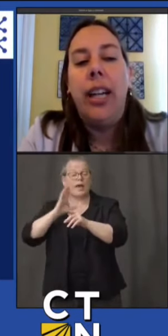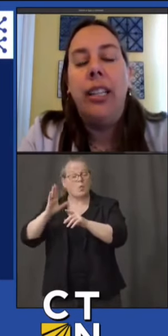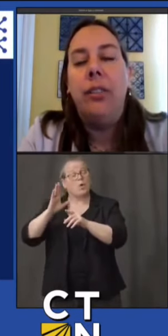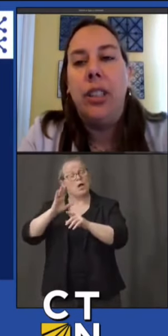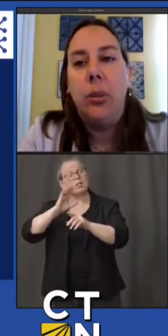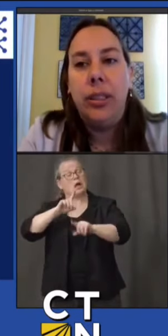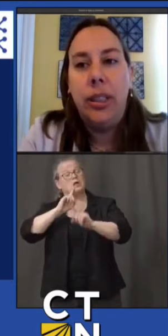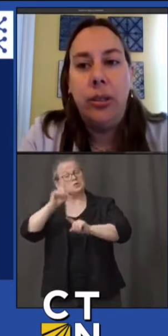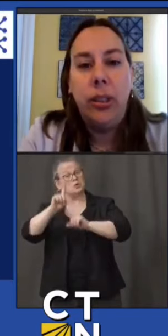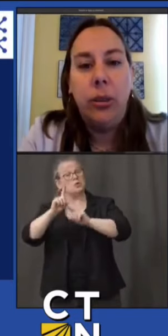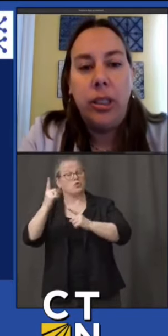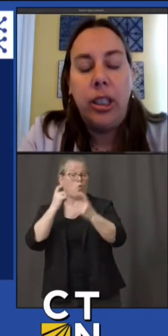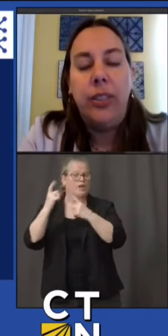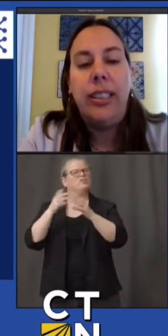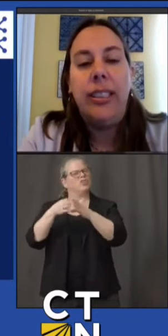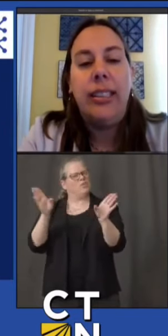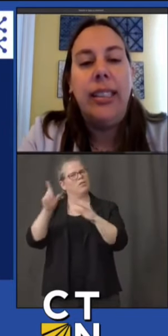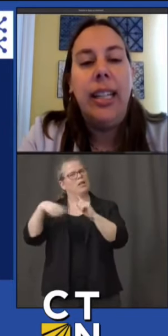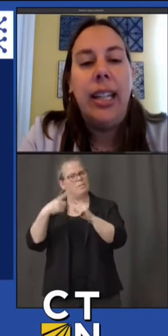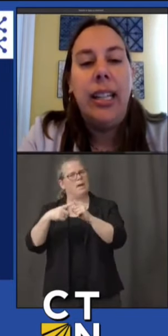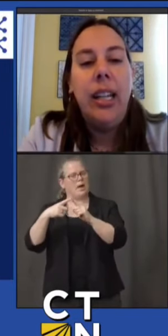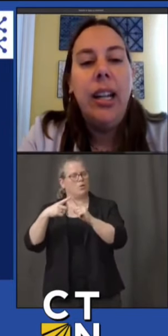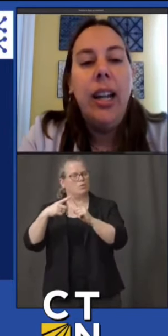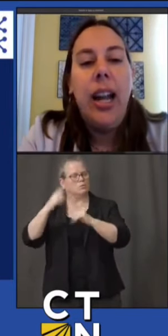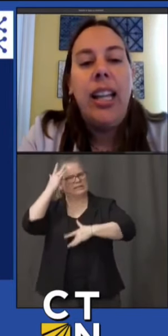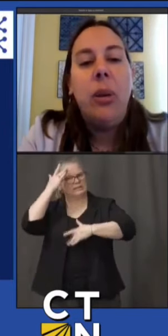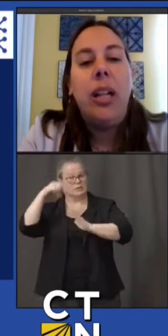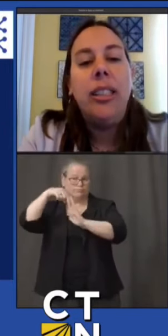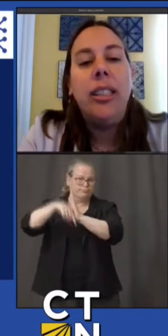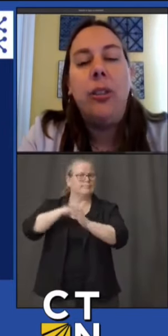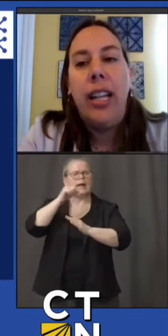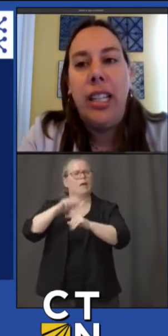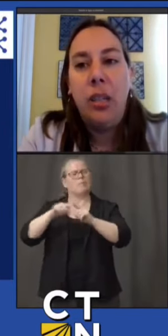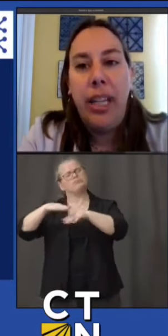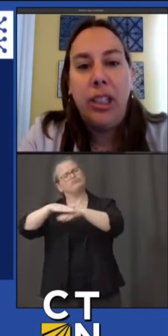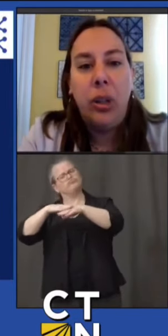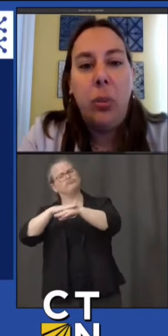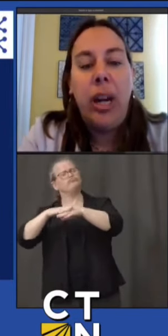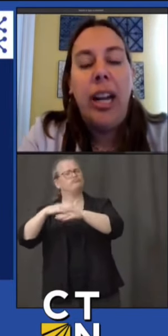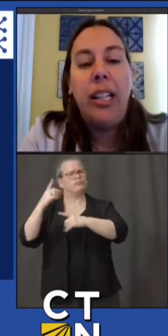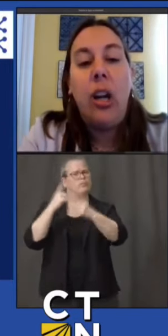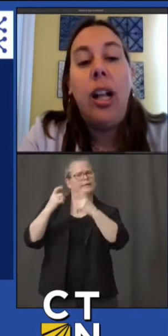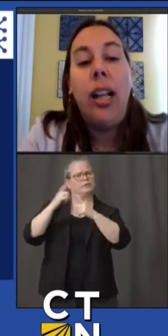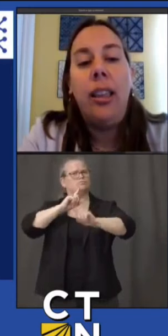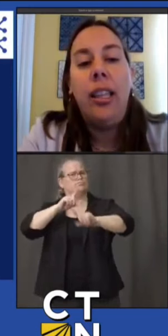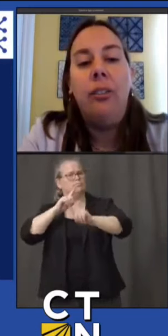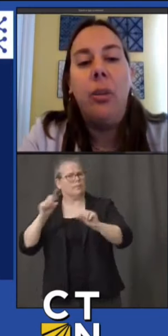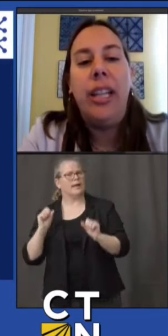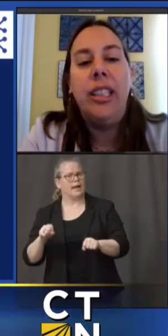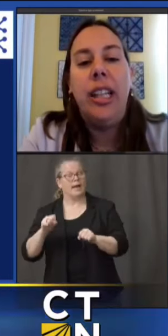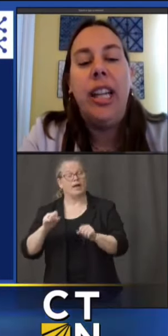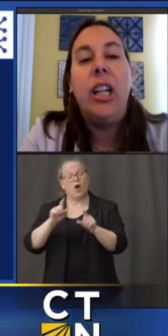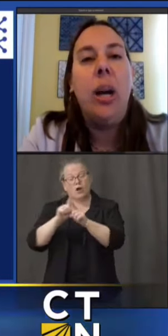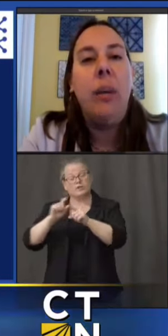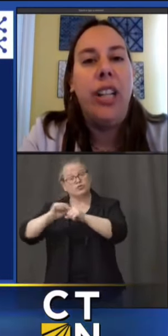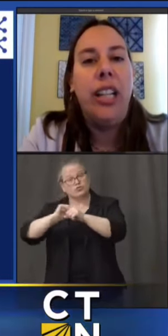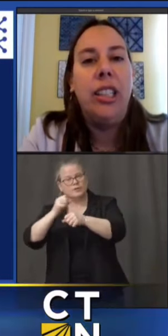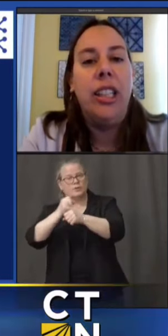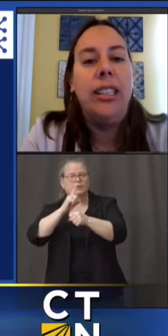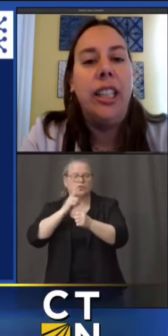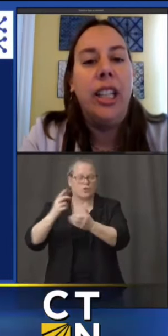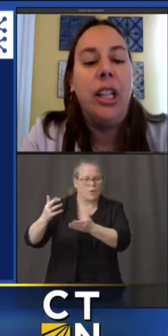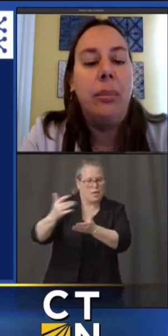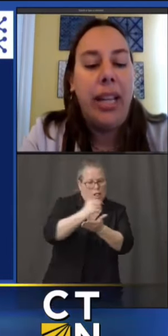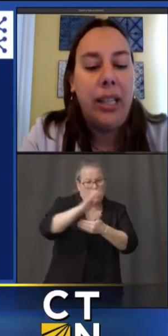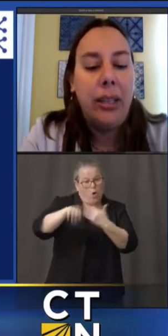referring individuals to social services as needed. And they will also have training to make sure that we're handling all health information in a confidential